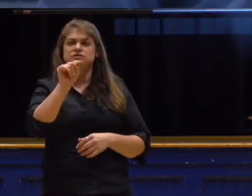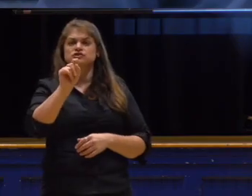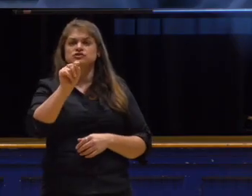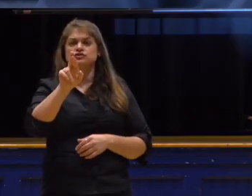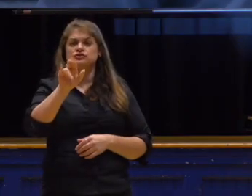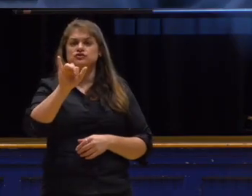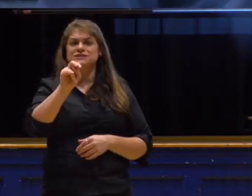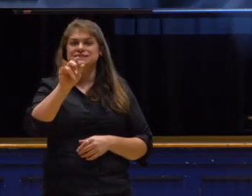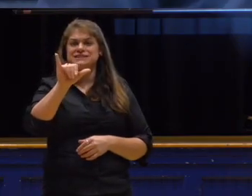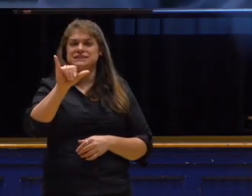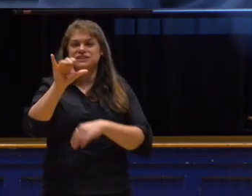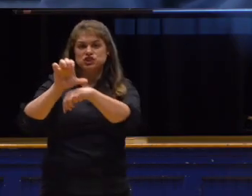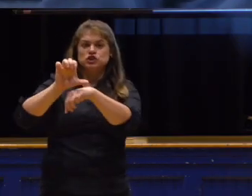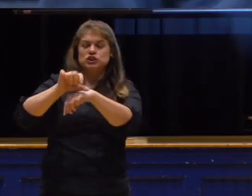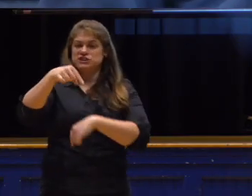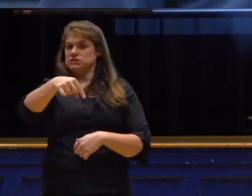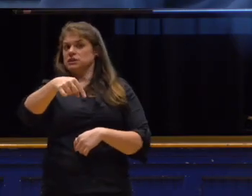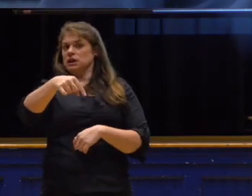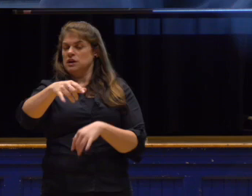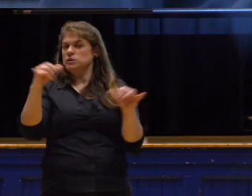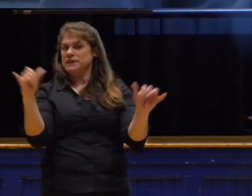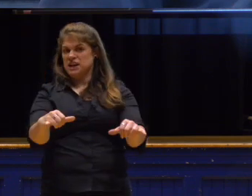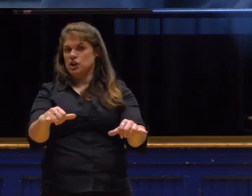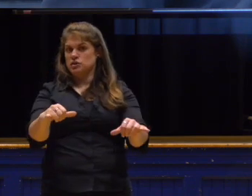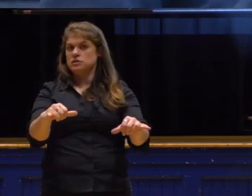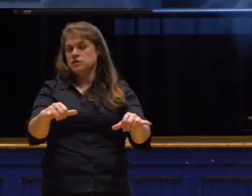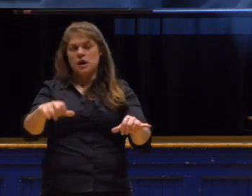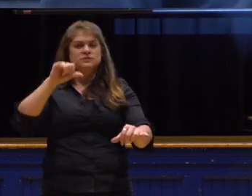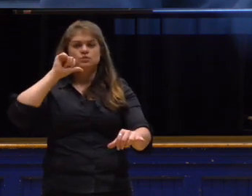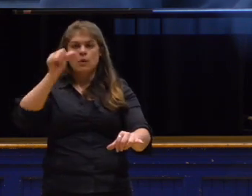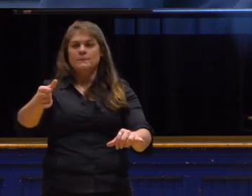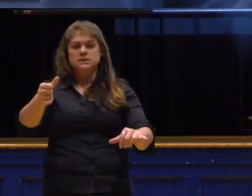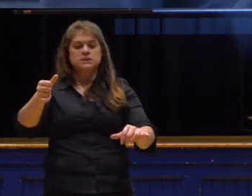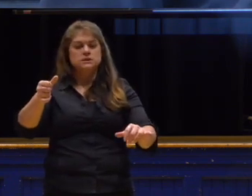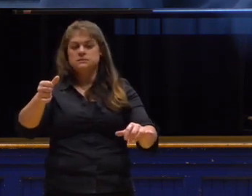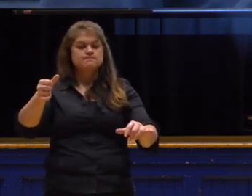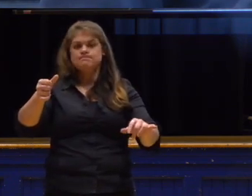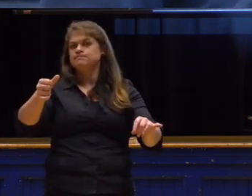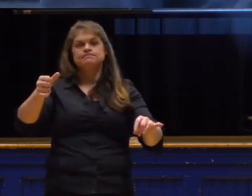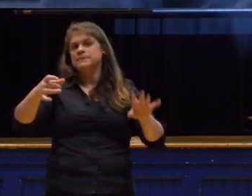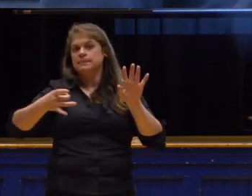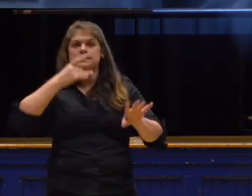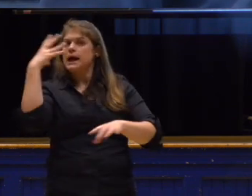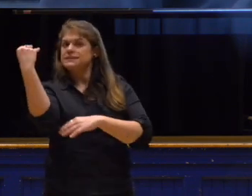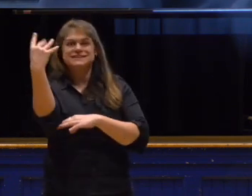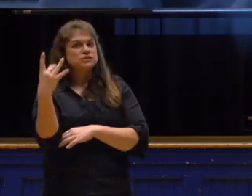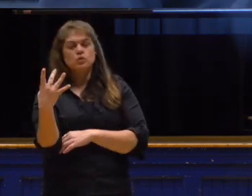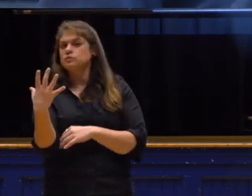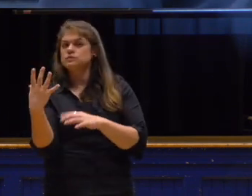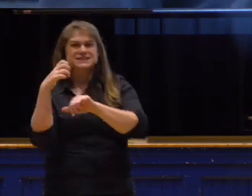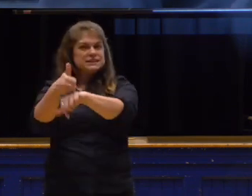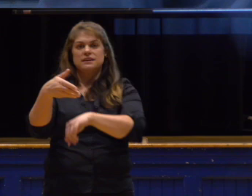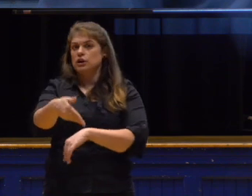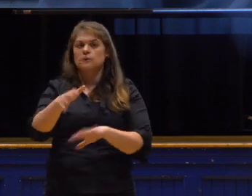of Trinity Church now. That crosswalk will still be there. It will not have any signal associated with